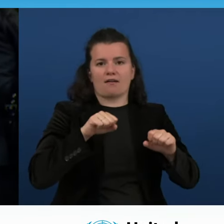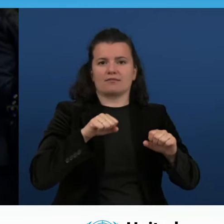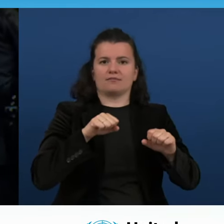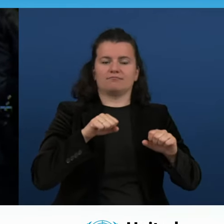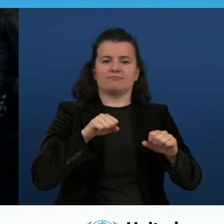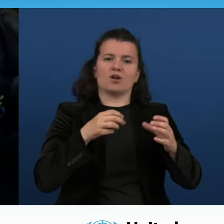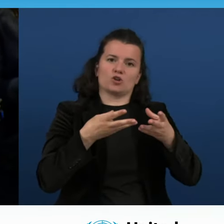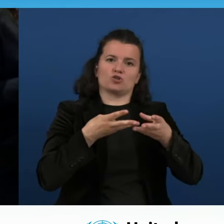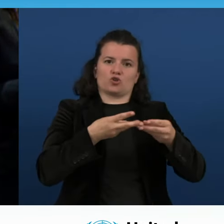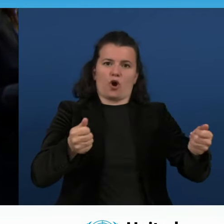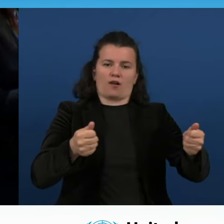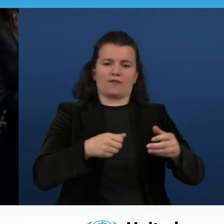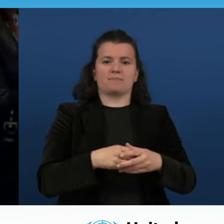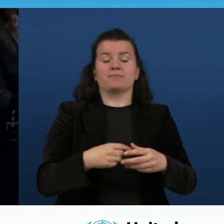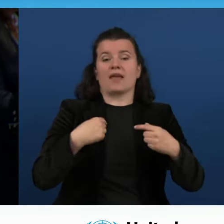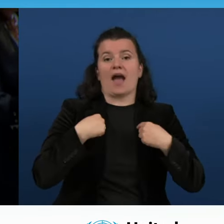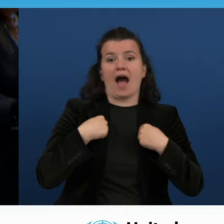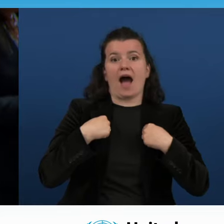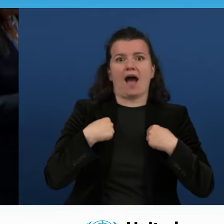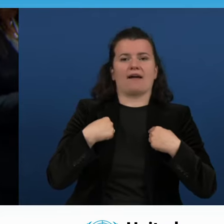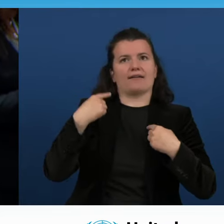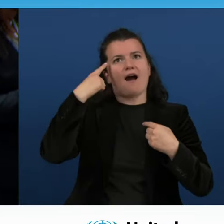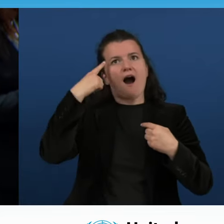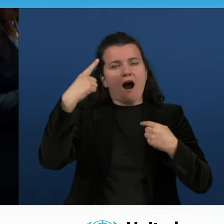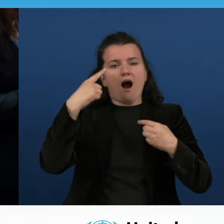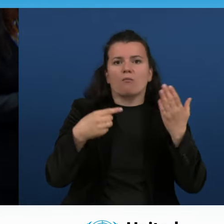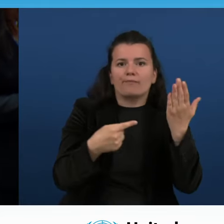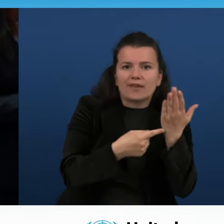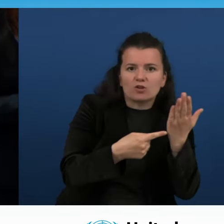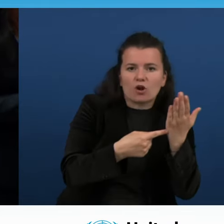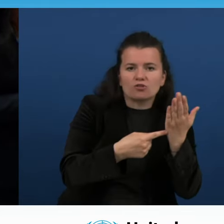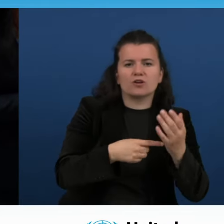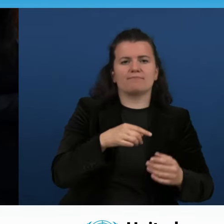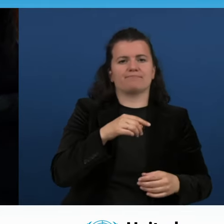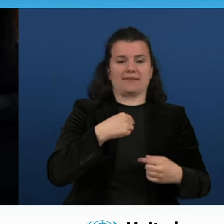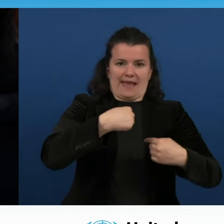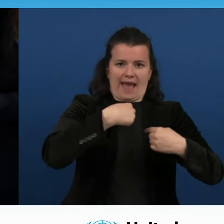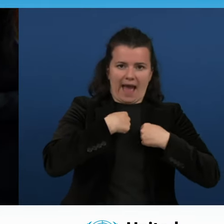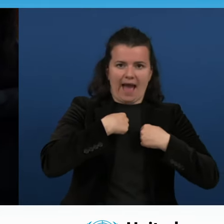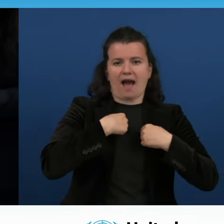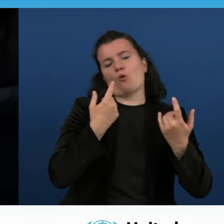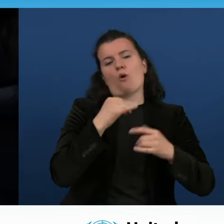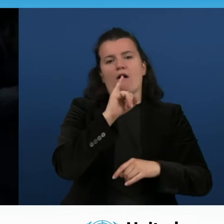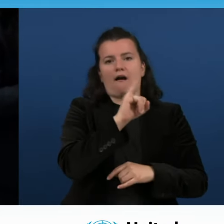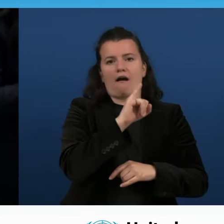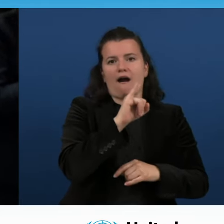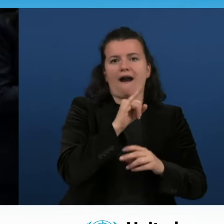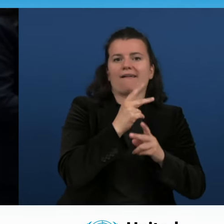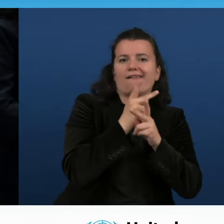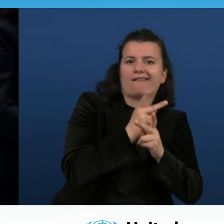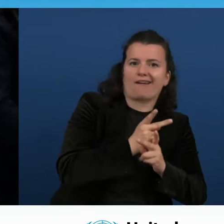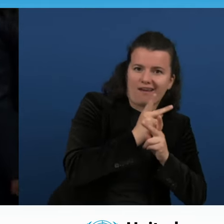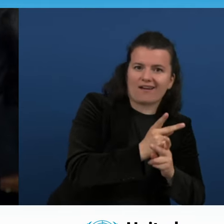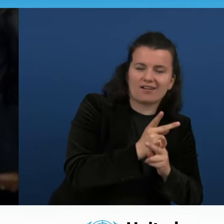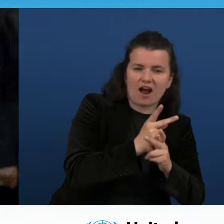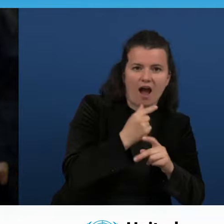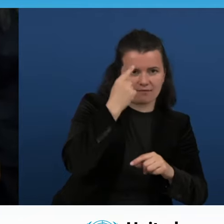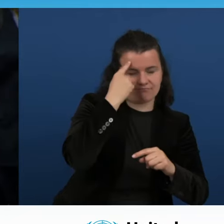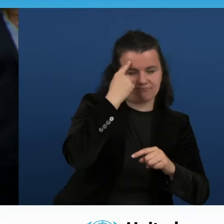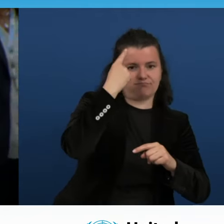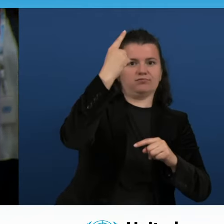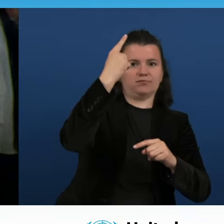created a campaign called I Care, collaborated with Jagnit campaign to develop a solution, the Birke Dignity Bucket, partnering with